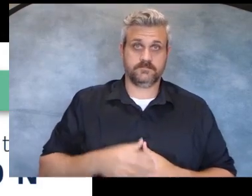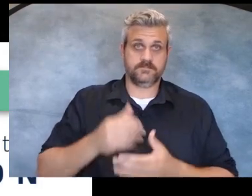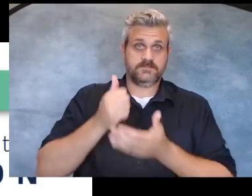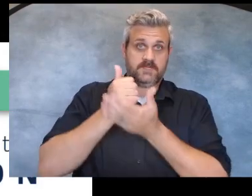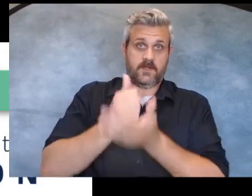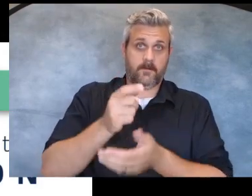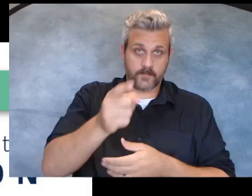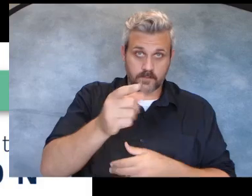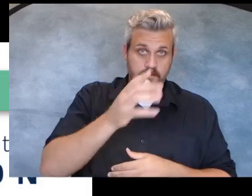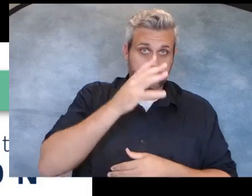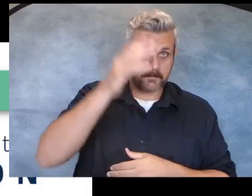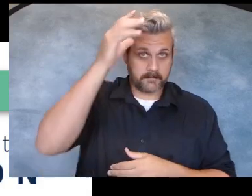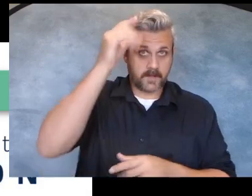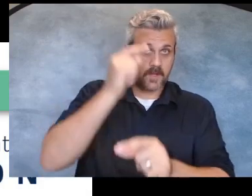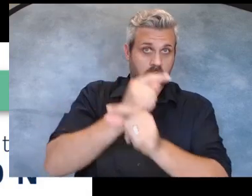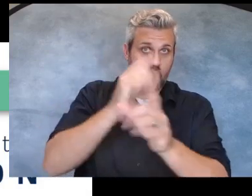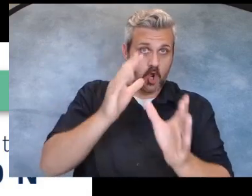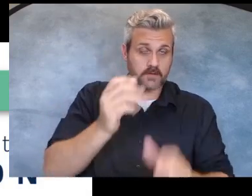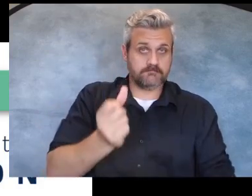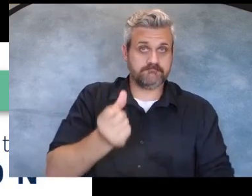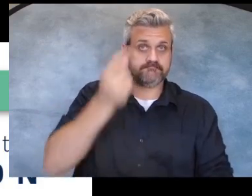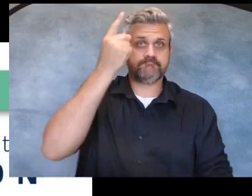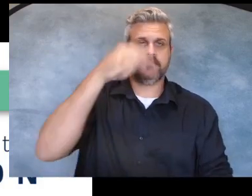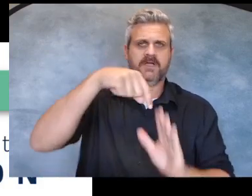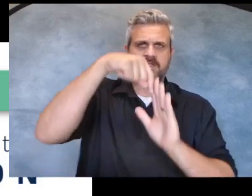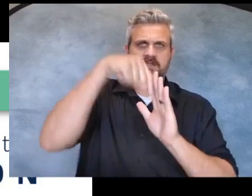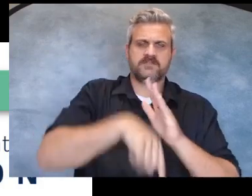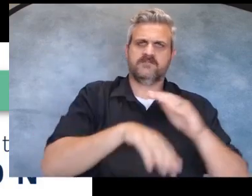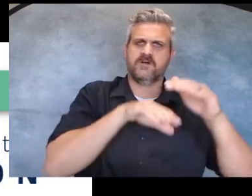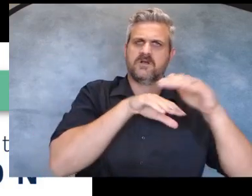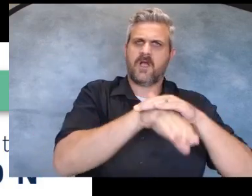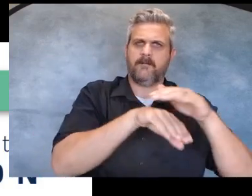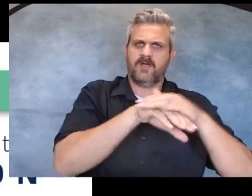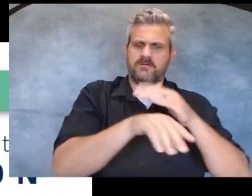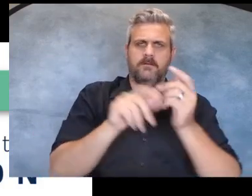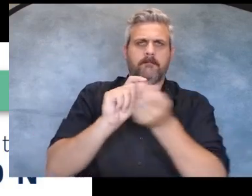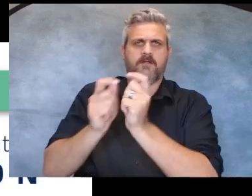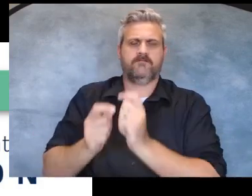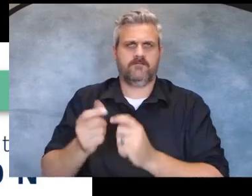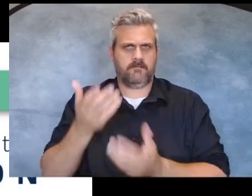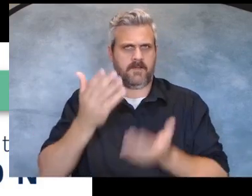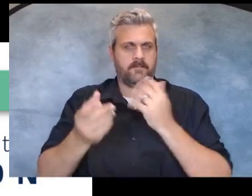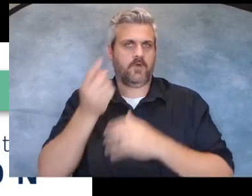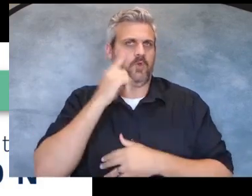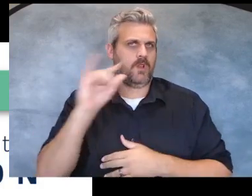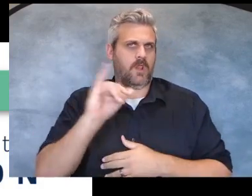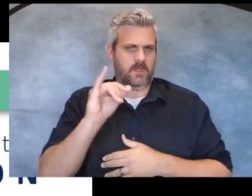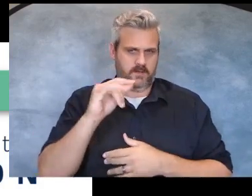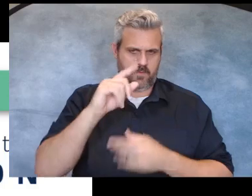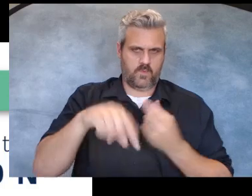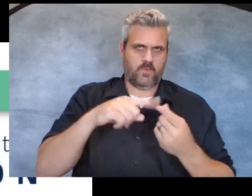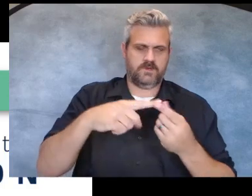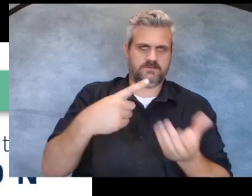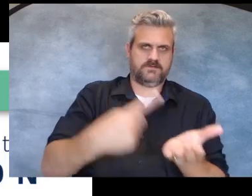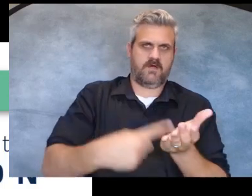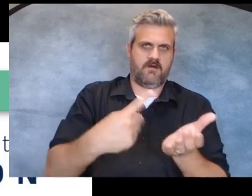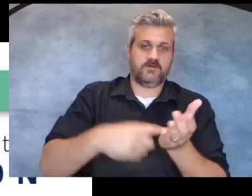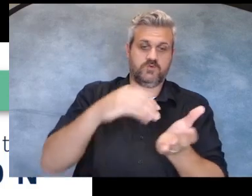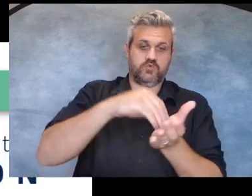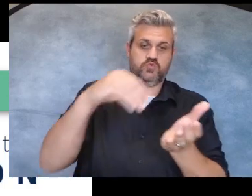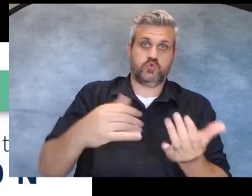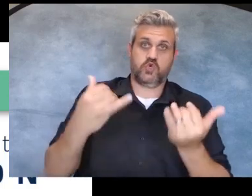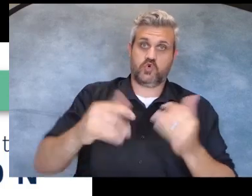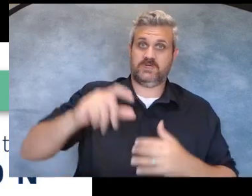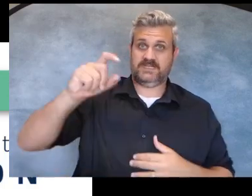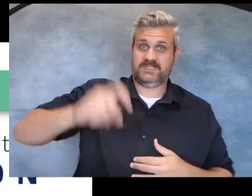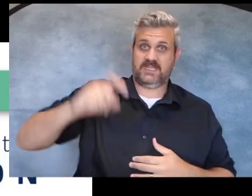To help you as the parent or guardian to understand what an intensive accommodation or modification may be when discussing the